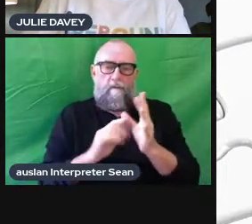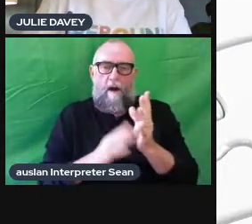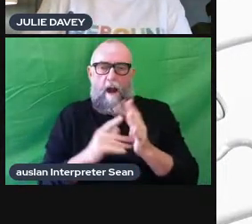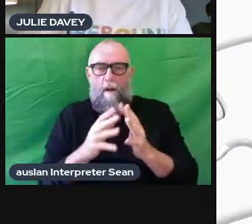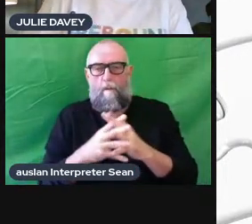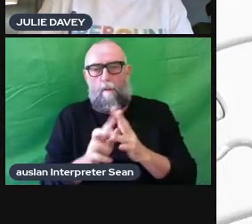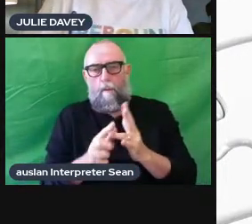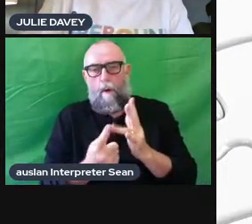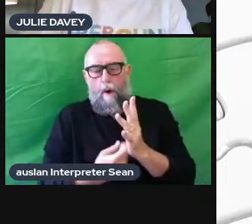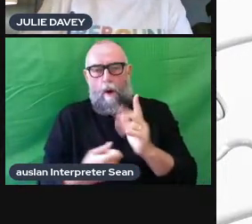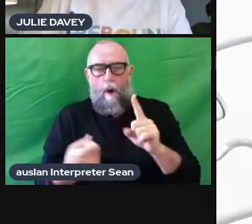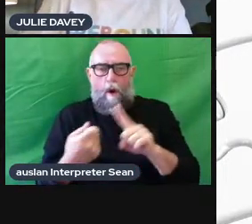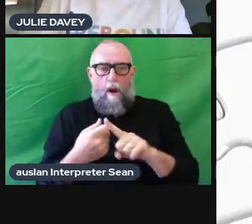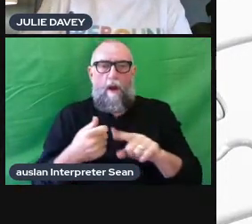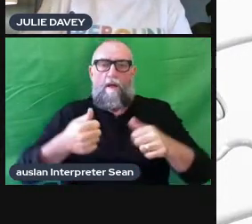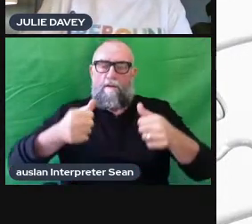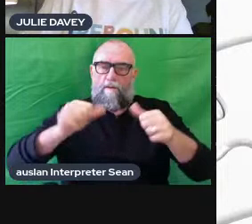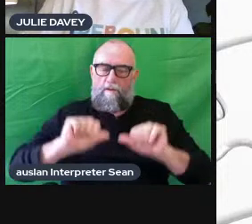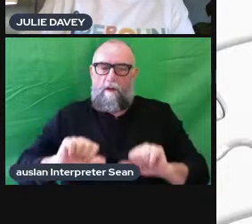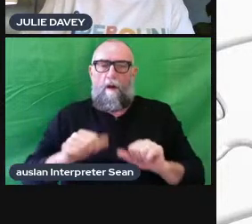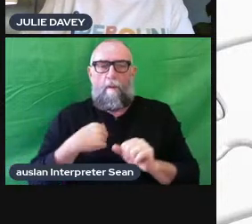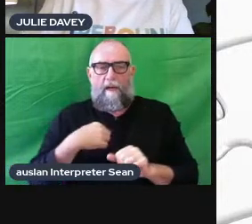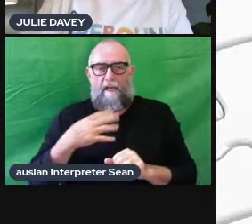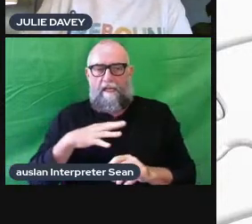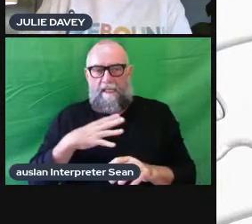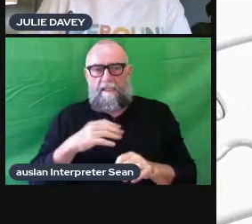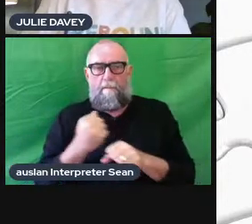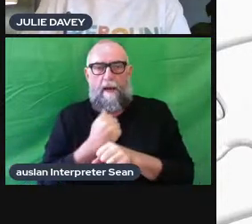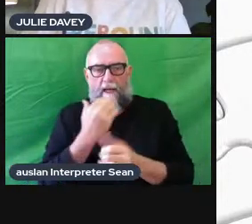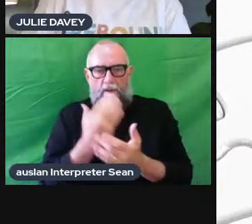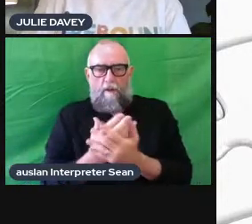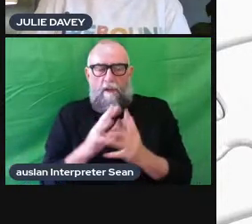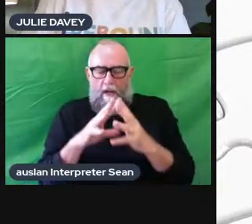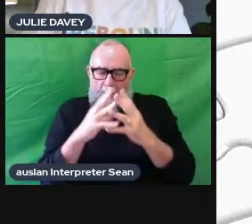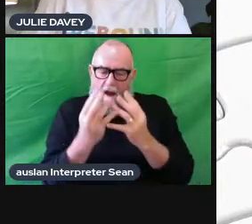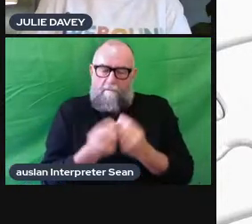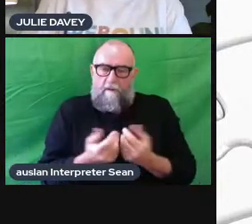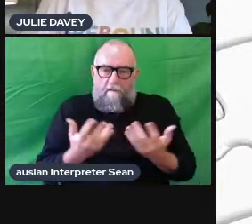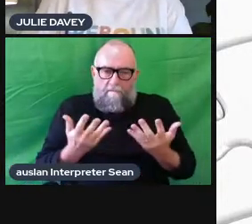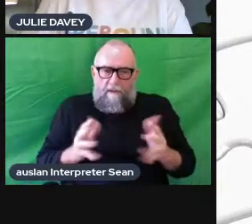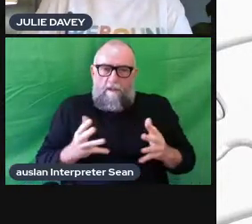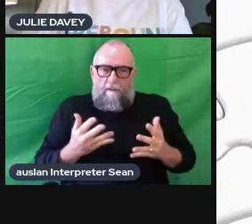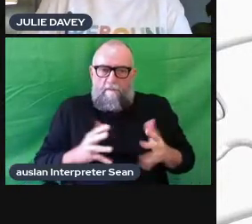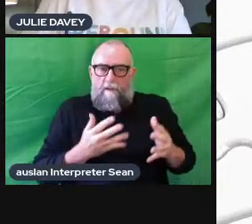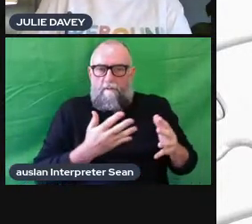approach within the IKN framework. So it takes